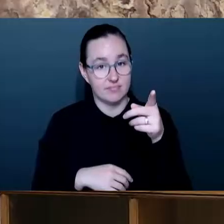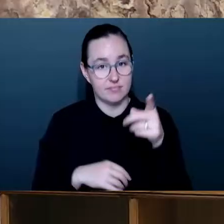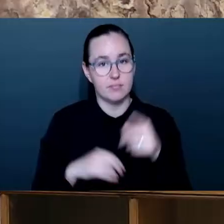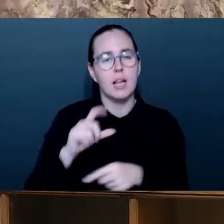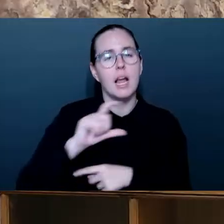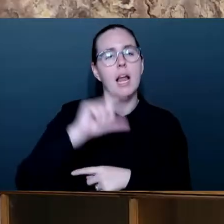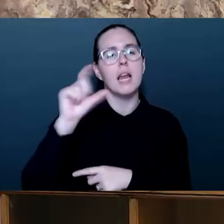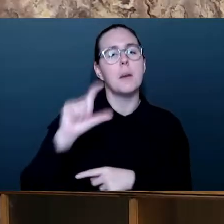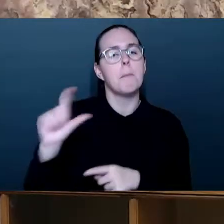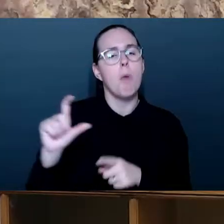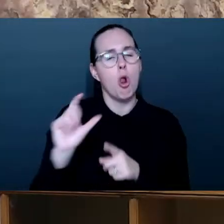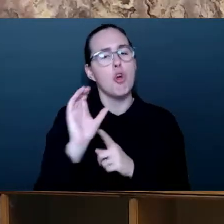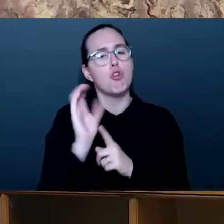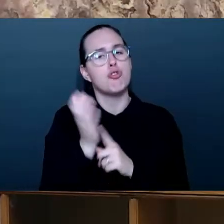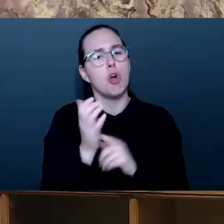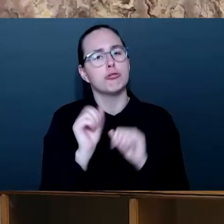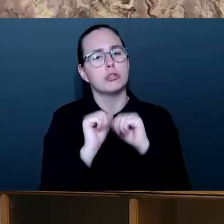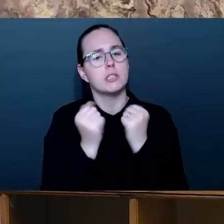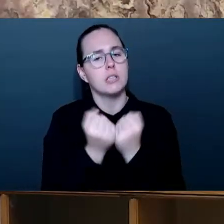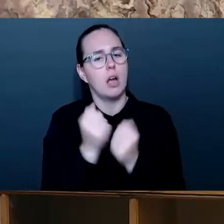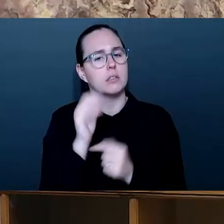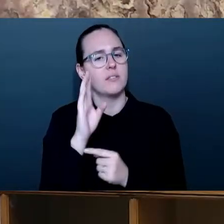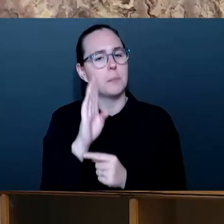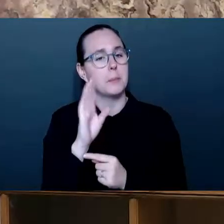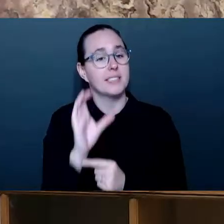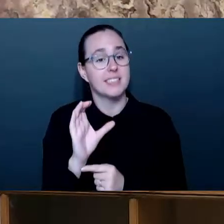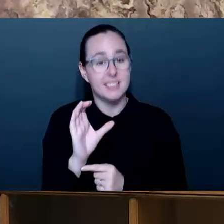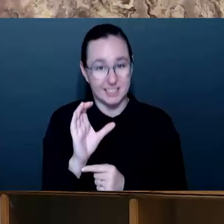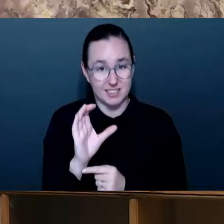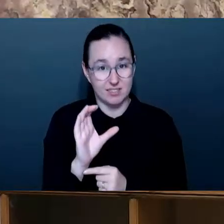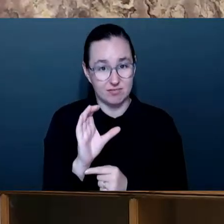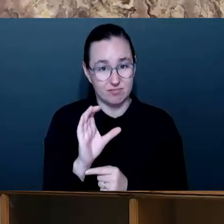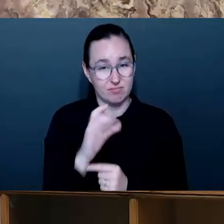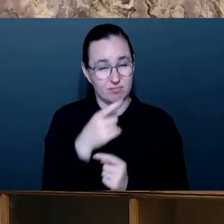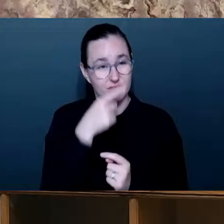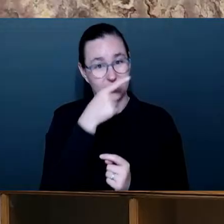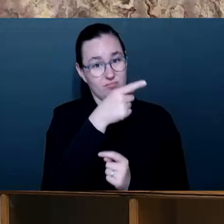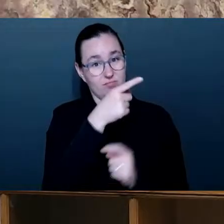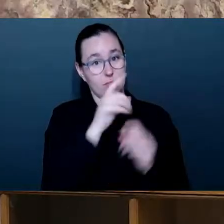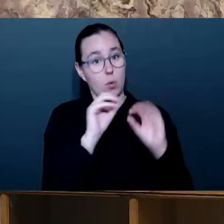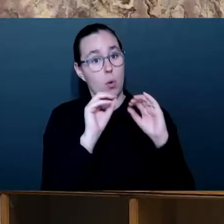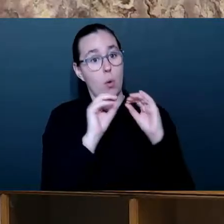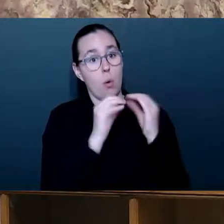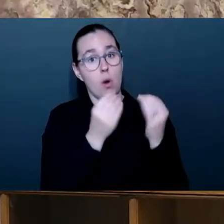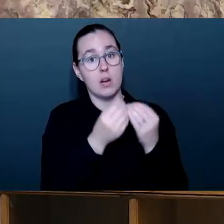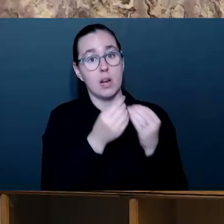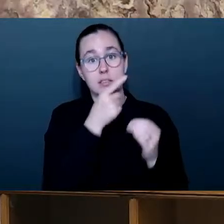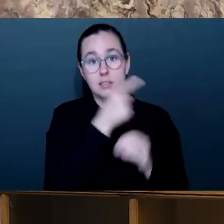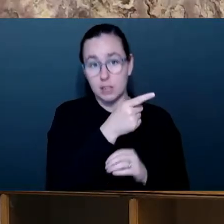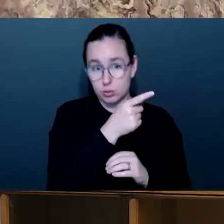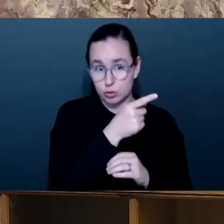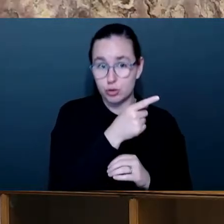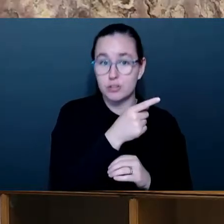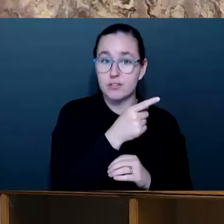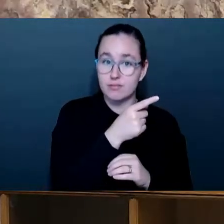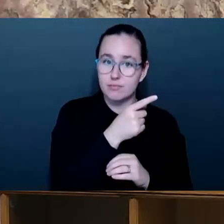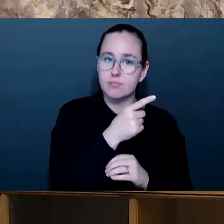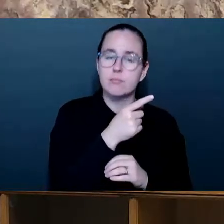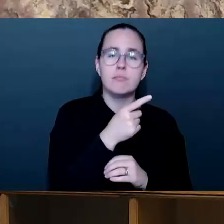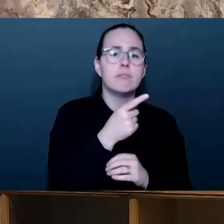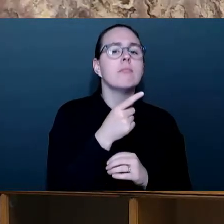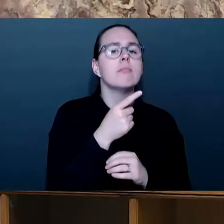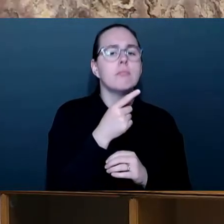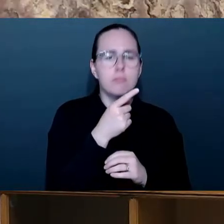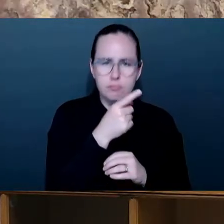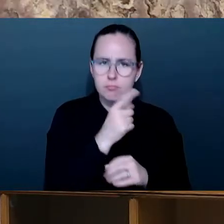Nepal region and friends of Nepal in BC. The society established in 1999, Mr. Speaker, with the primary